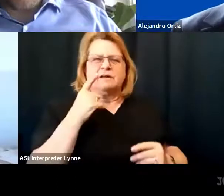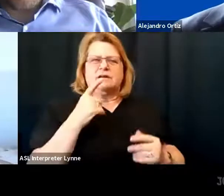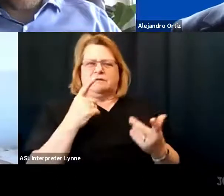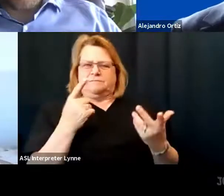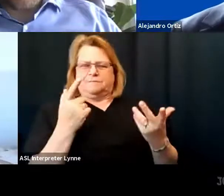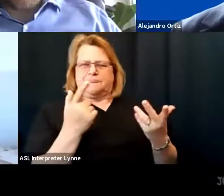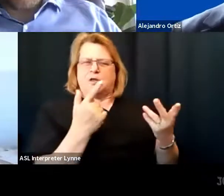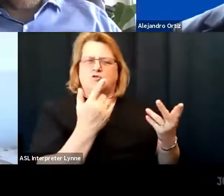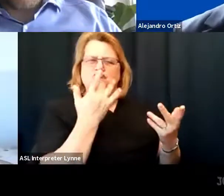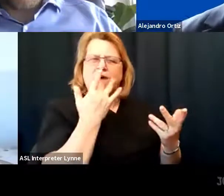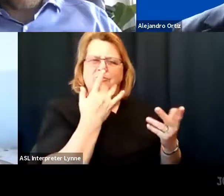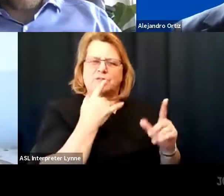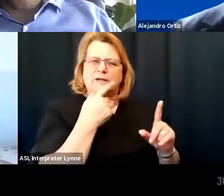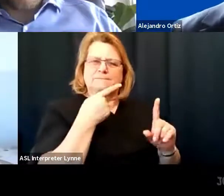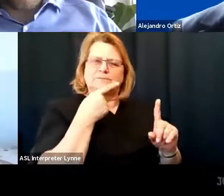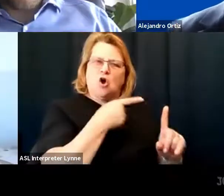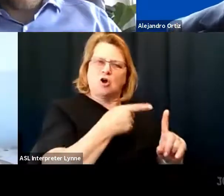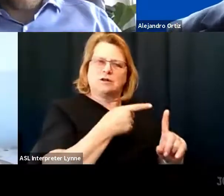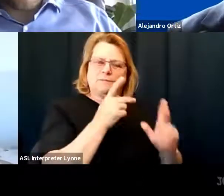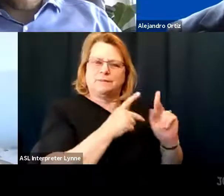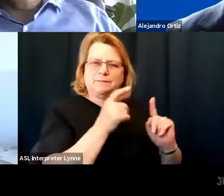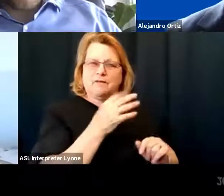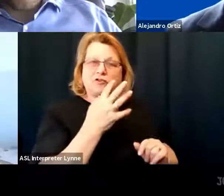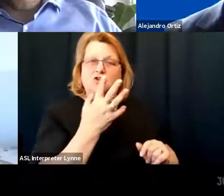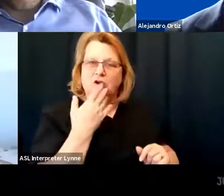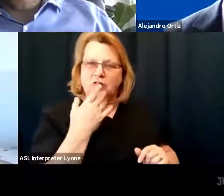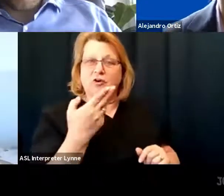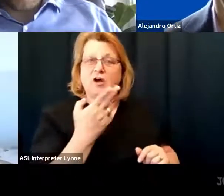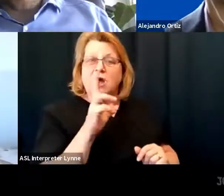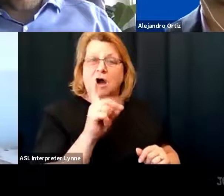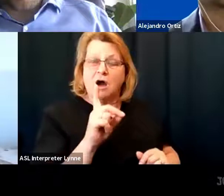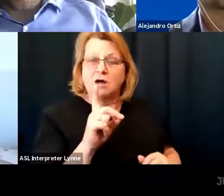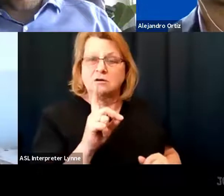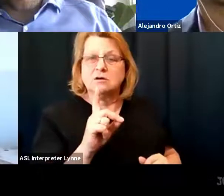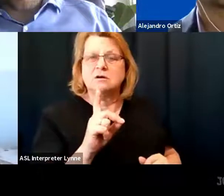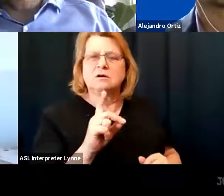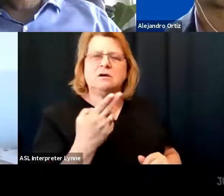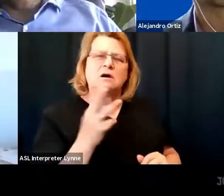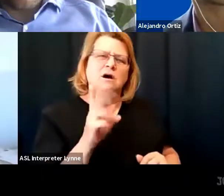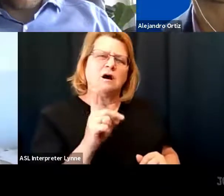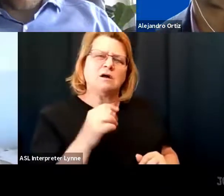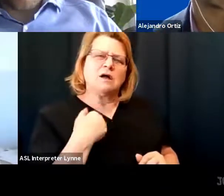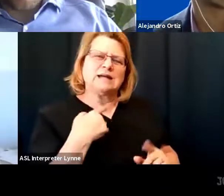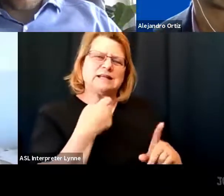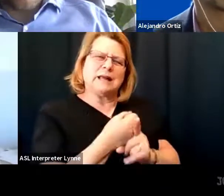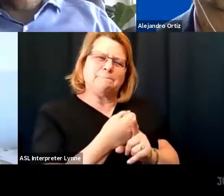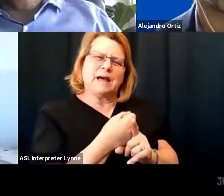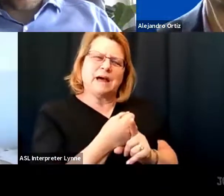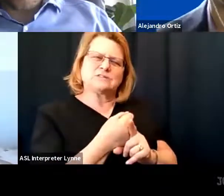So yes, yeah, so under HUD, HUD had enacted a disparate impact rule in